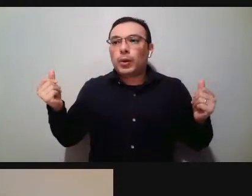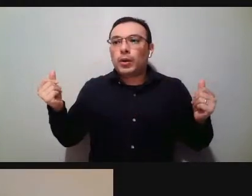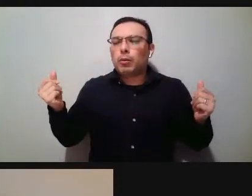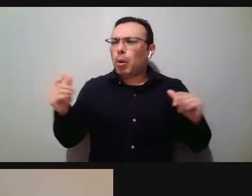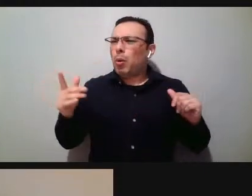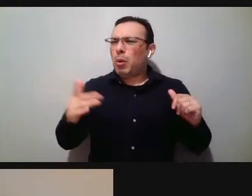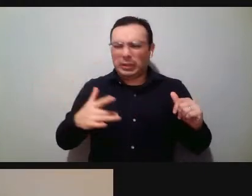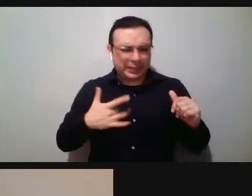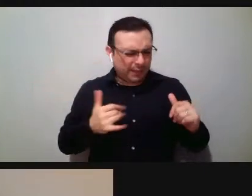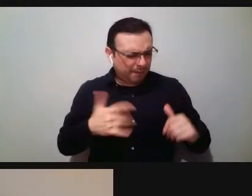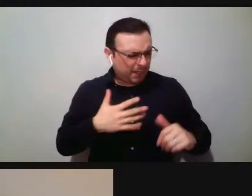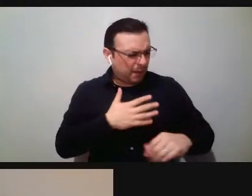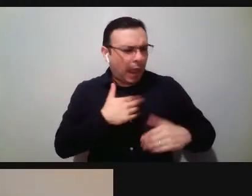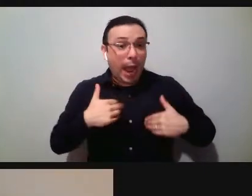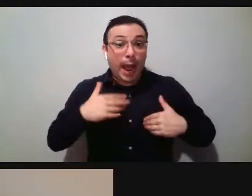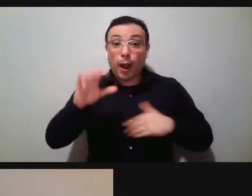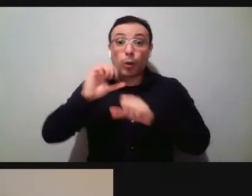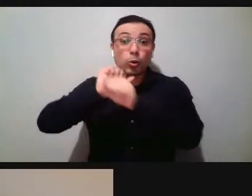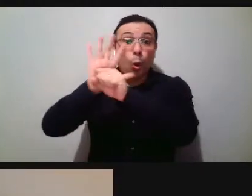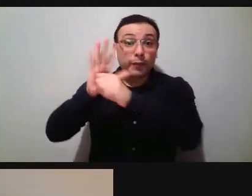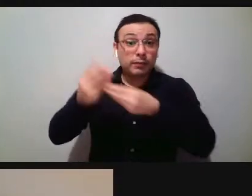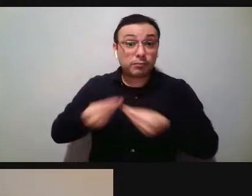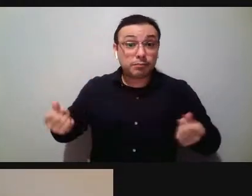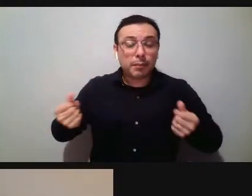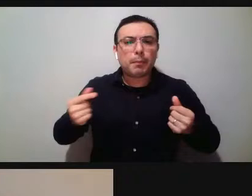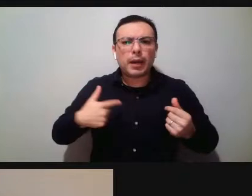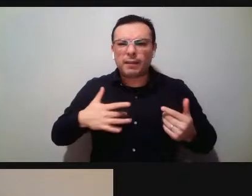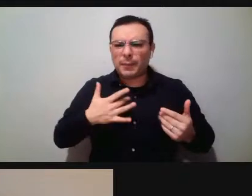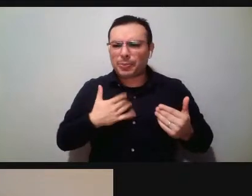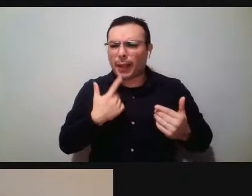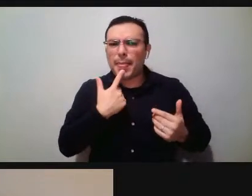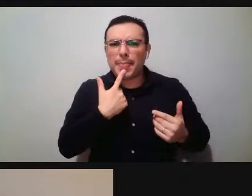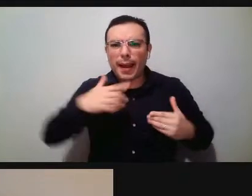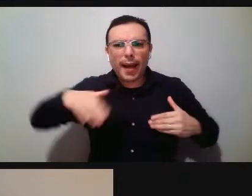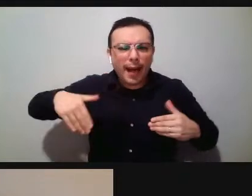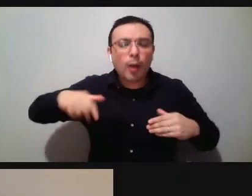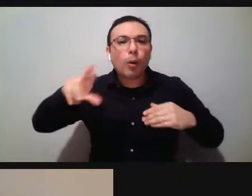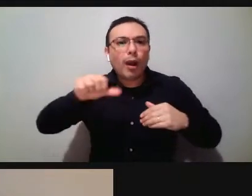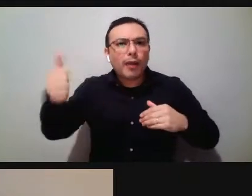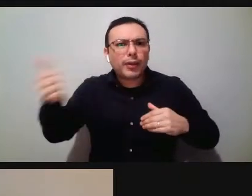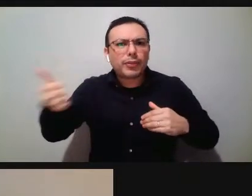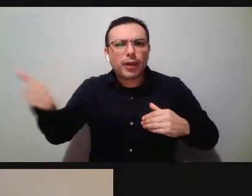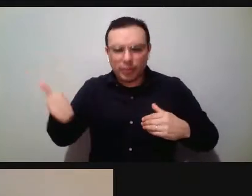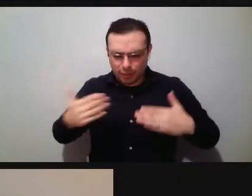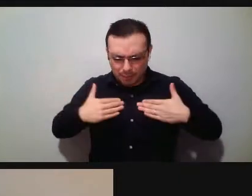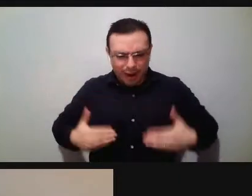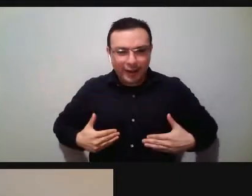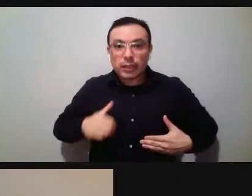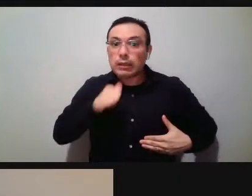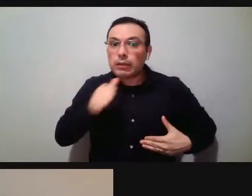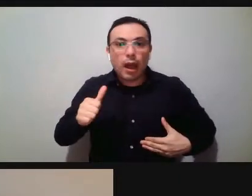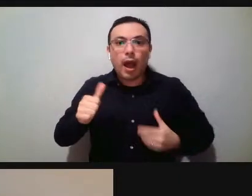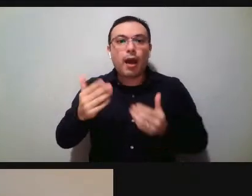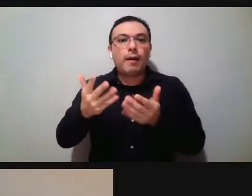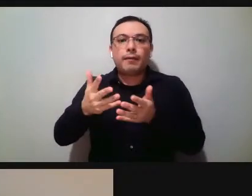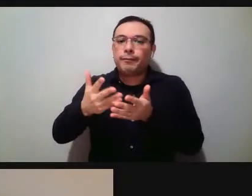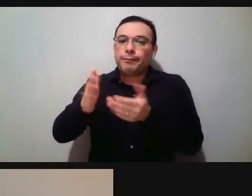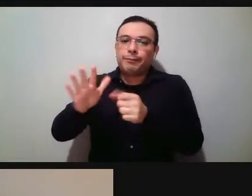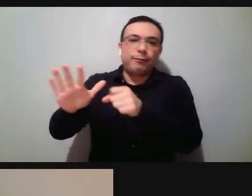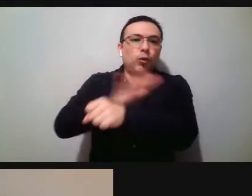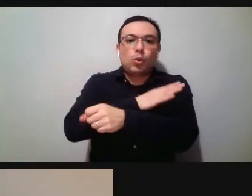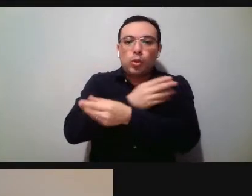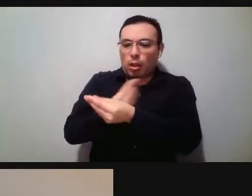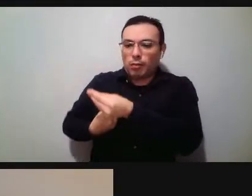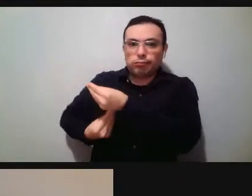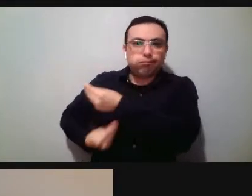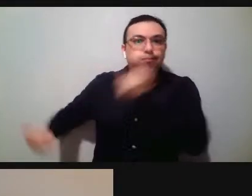symptoms months later, and that can happen to young people as well, and other factors that are associated